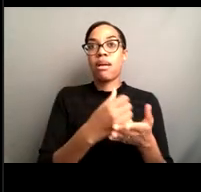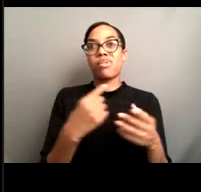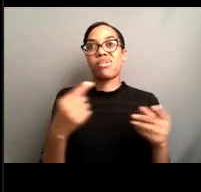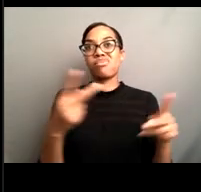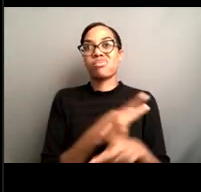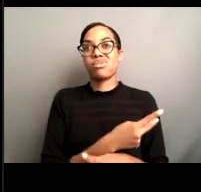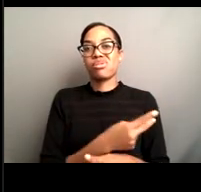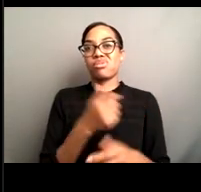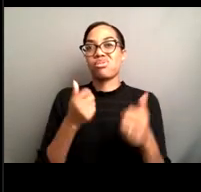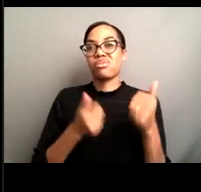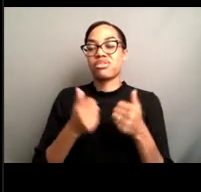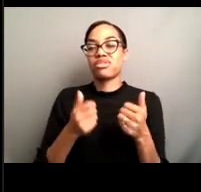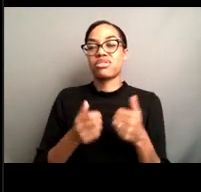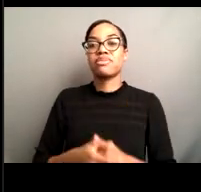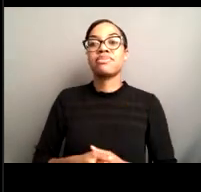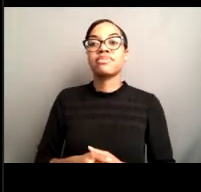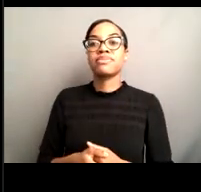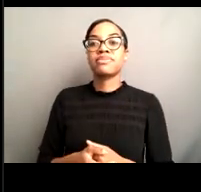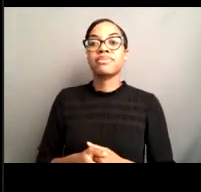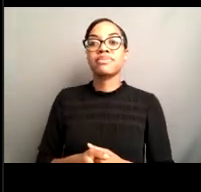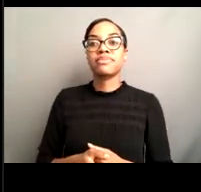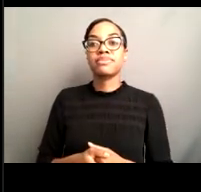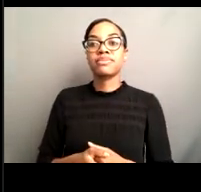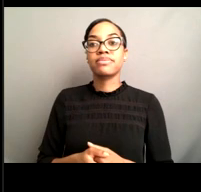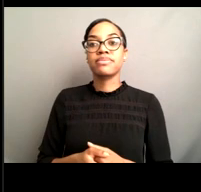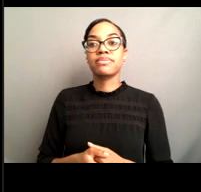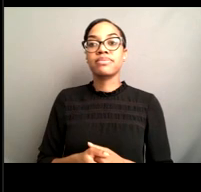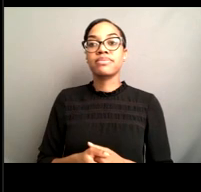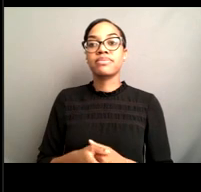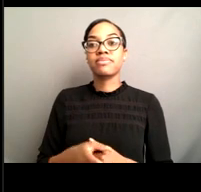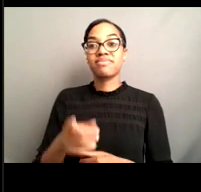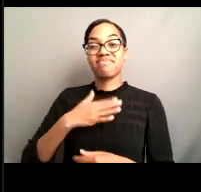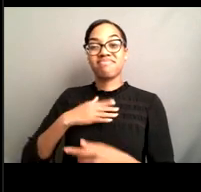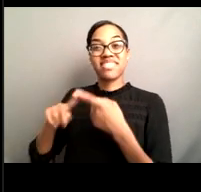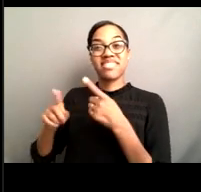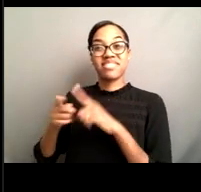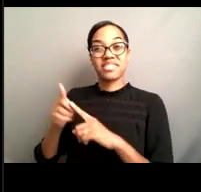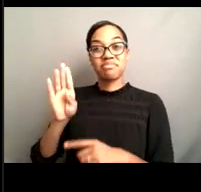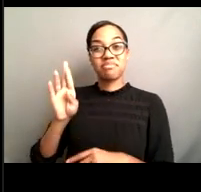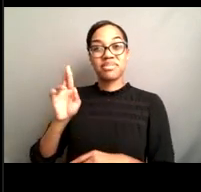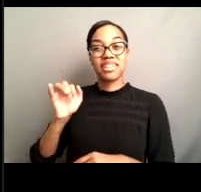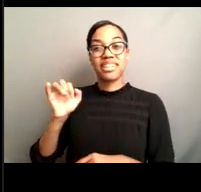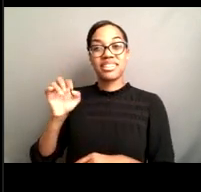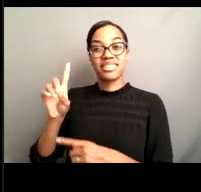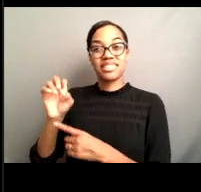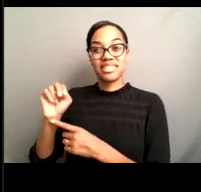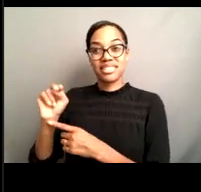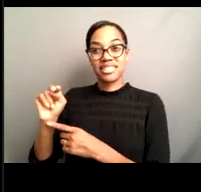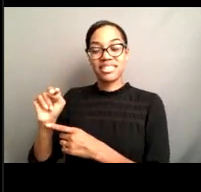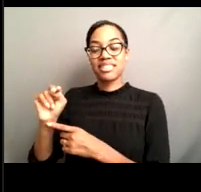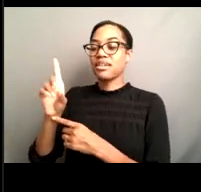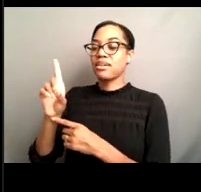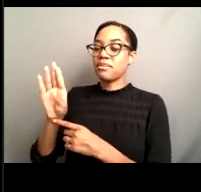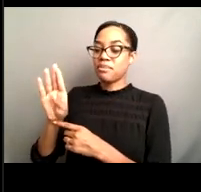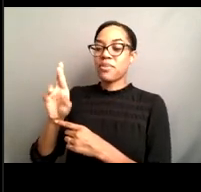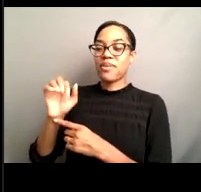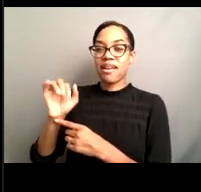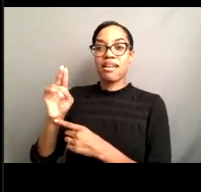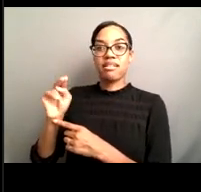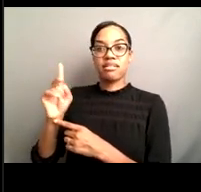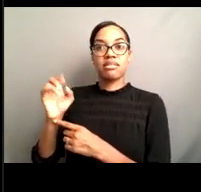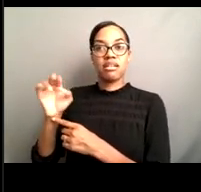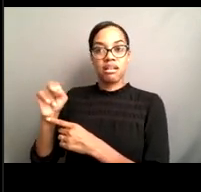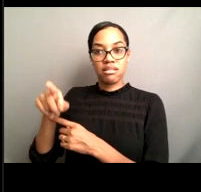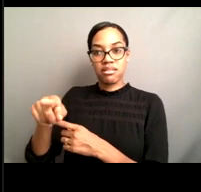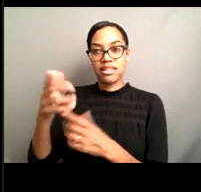thing, here in the news. So here's my friend Brandon bringing a weather balloon out, getting ready to take it for a launch. And so